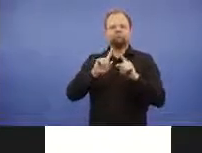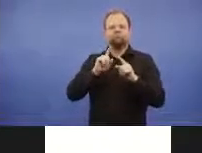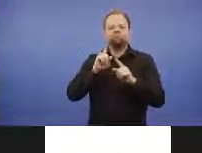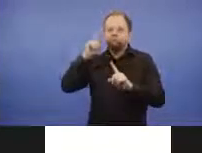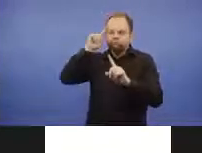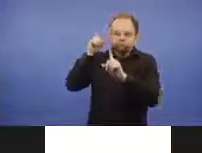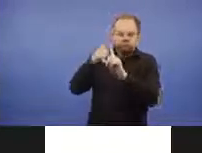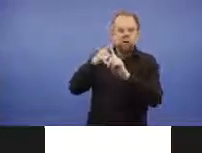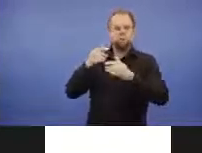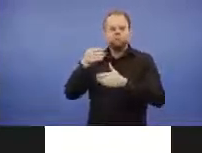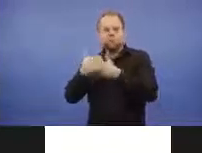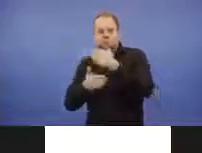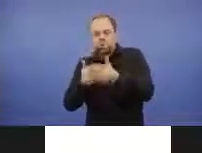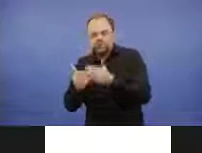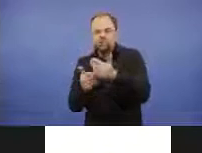please.